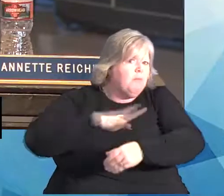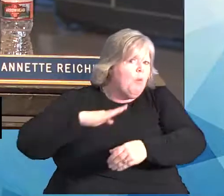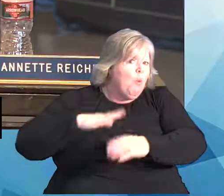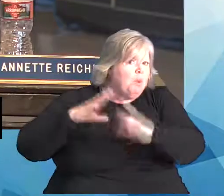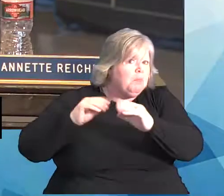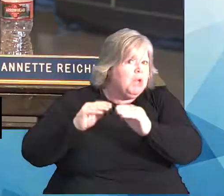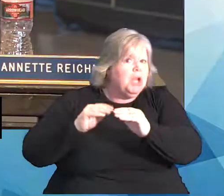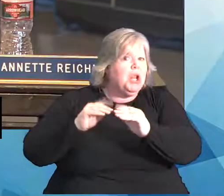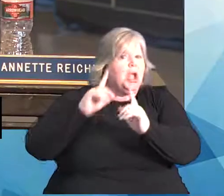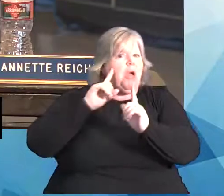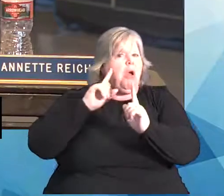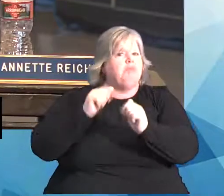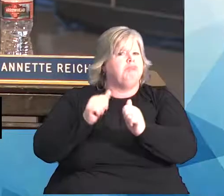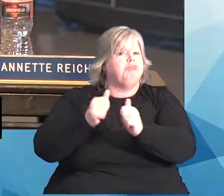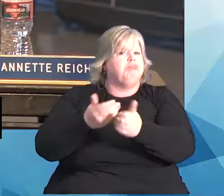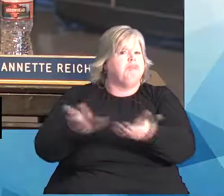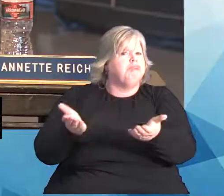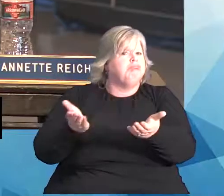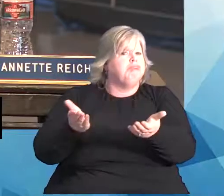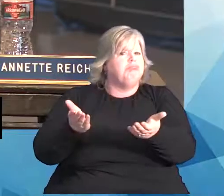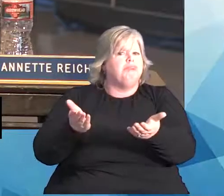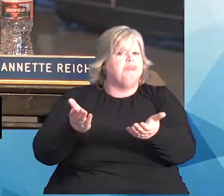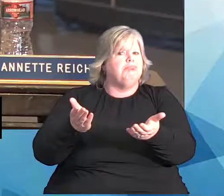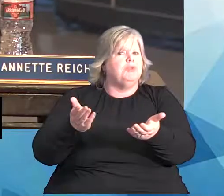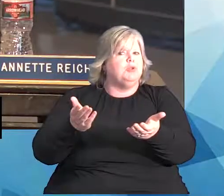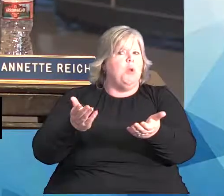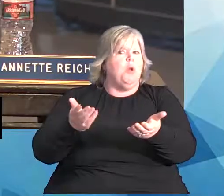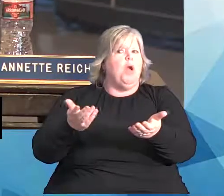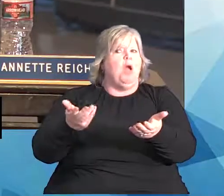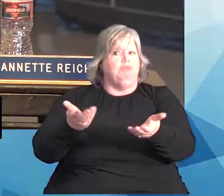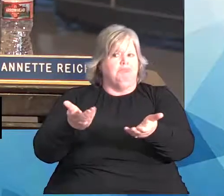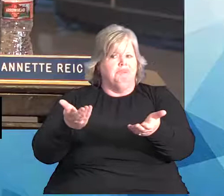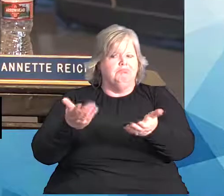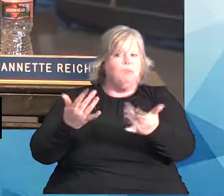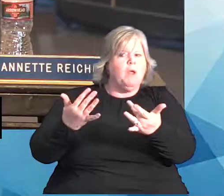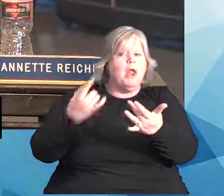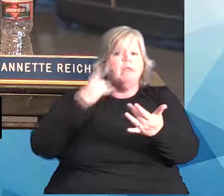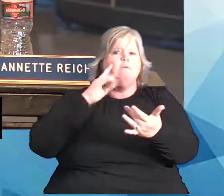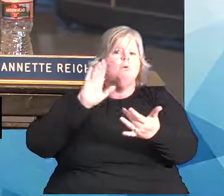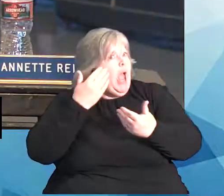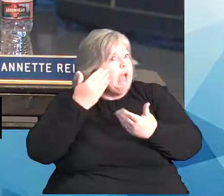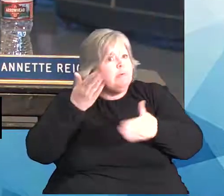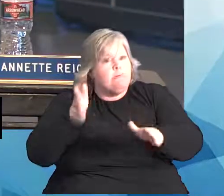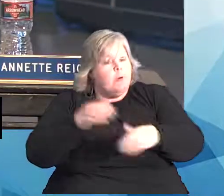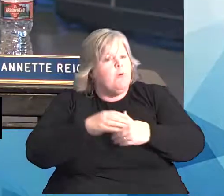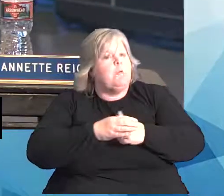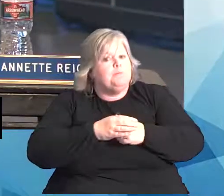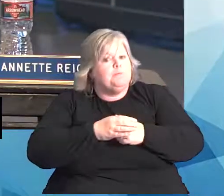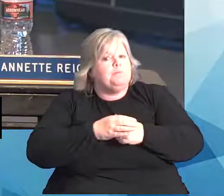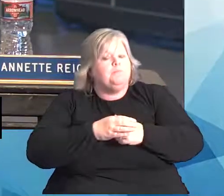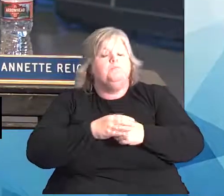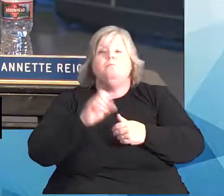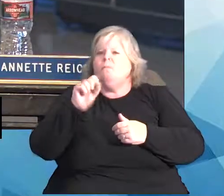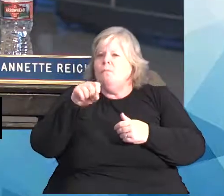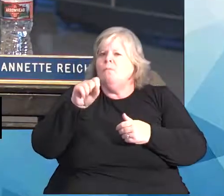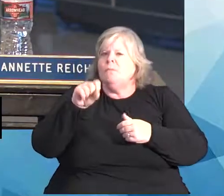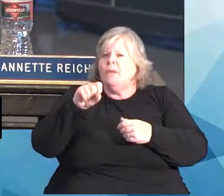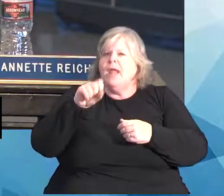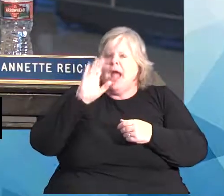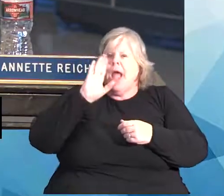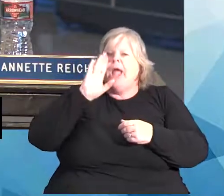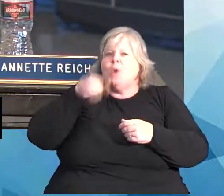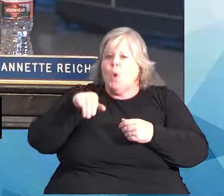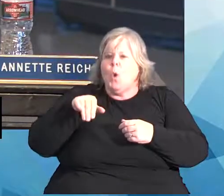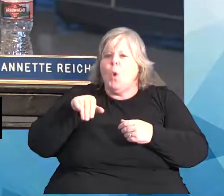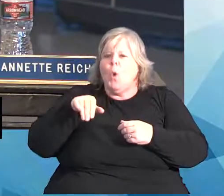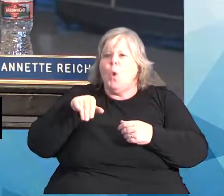that. It's just putting it on the table here. Know that